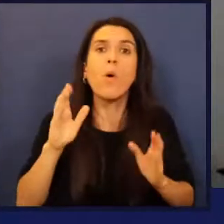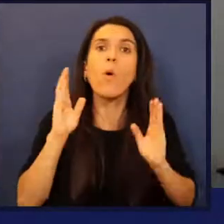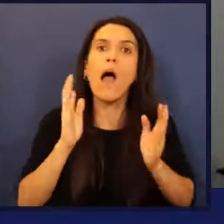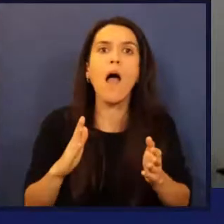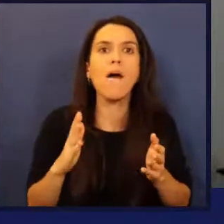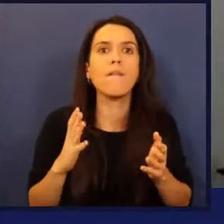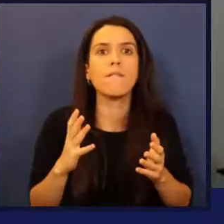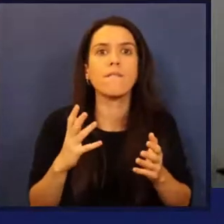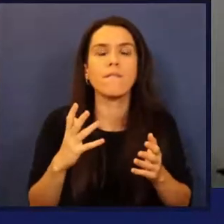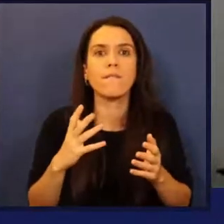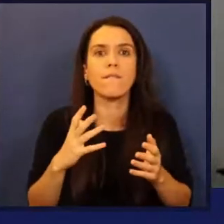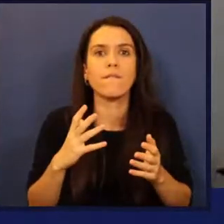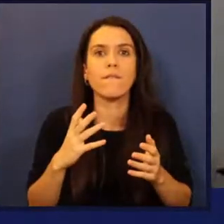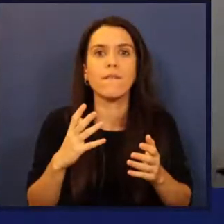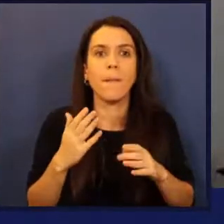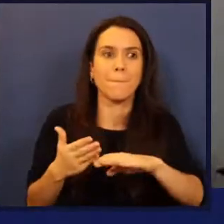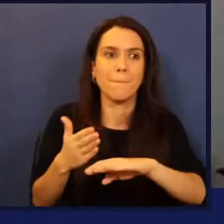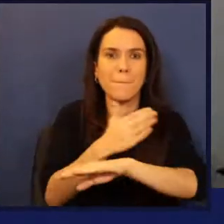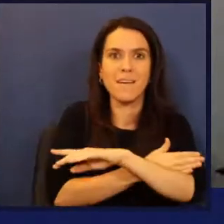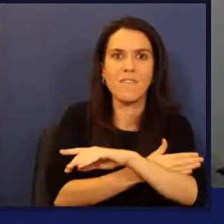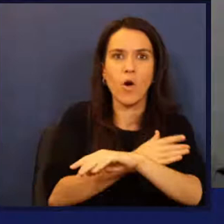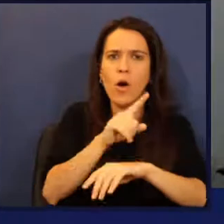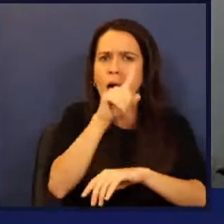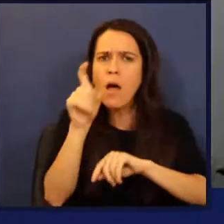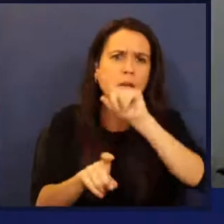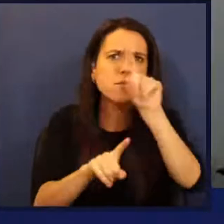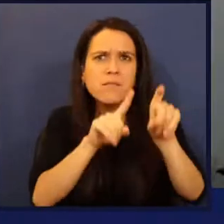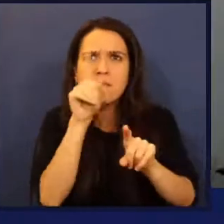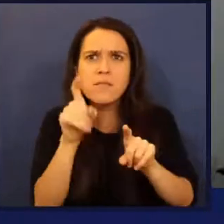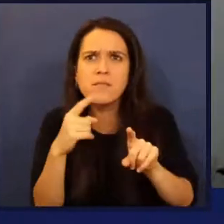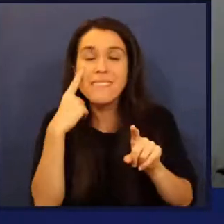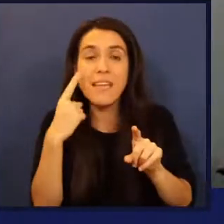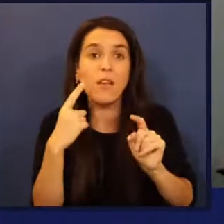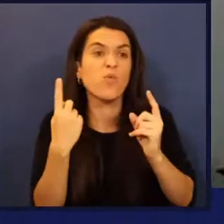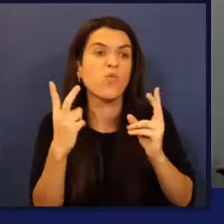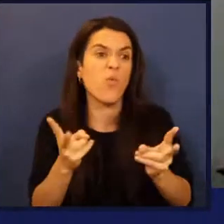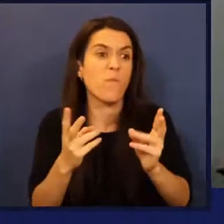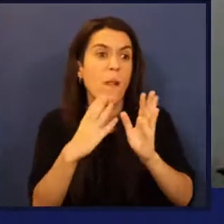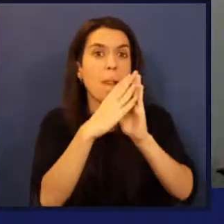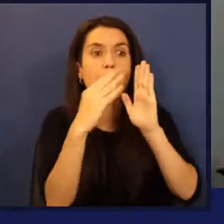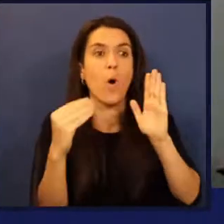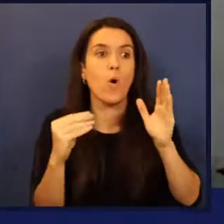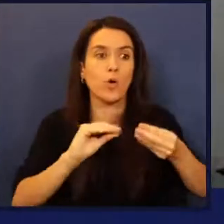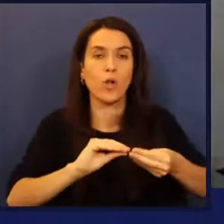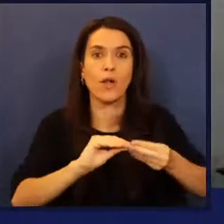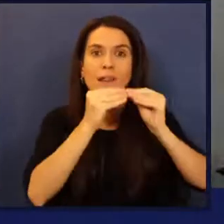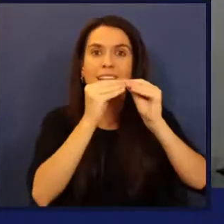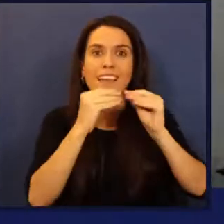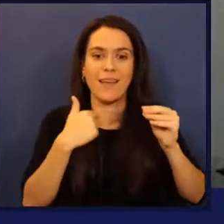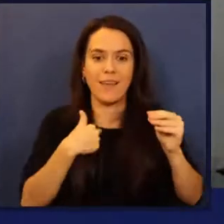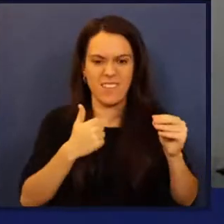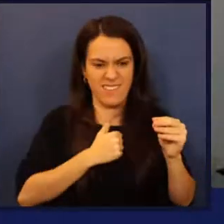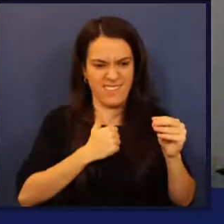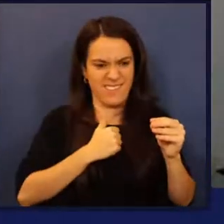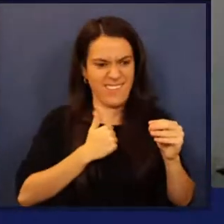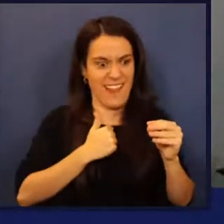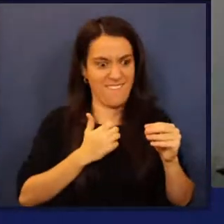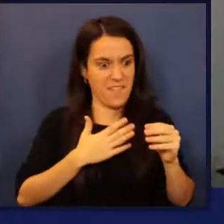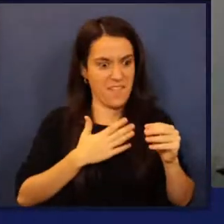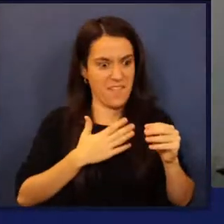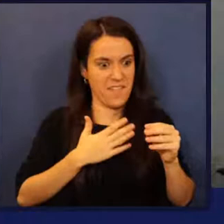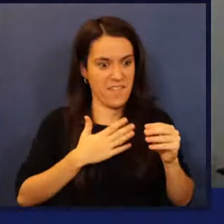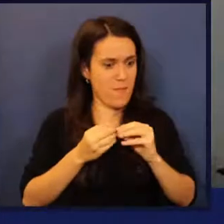they need to have the backing of those asking the question, because usually as a modeler, we're not solving our own problems. We're solving a problem that's